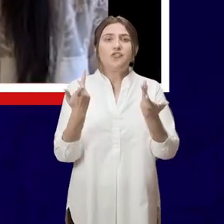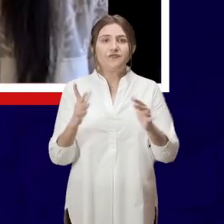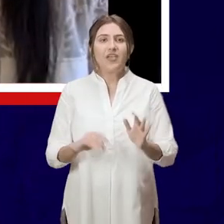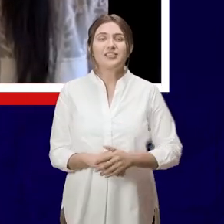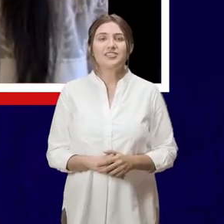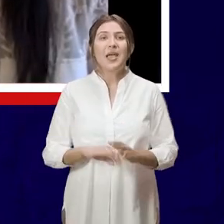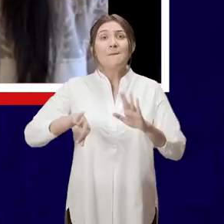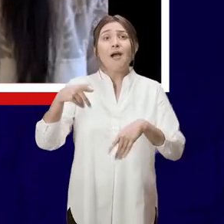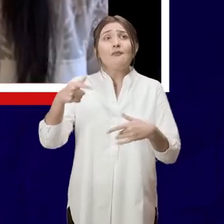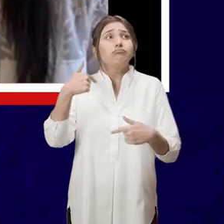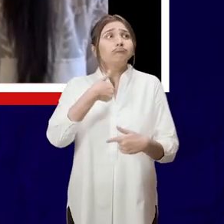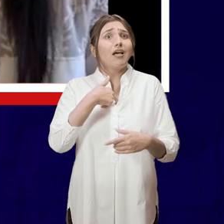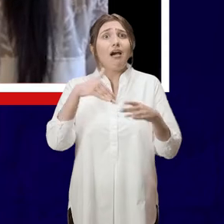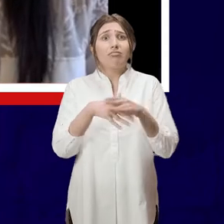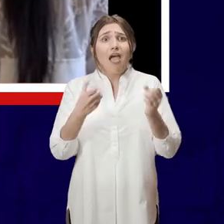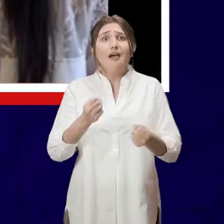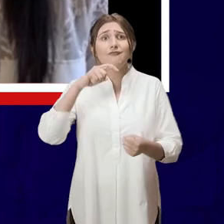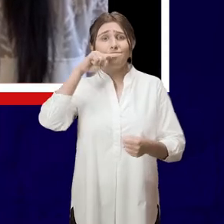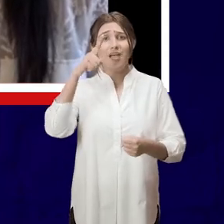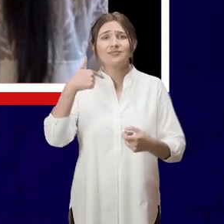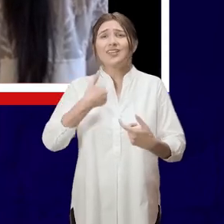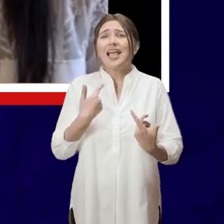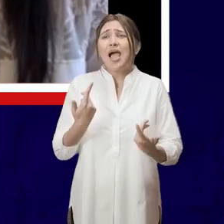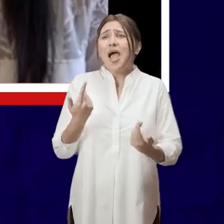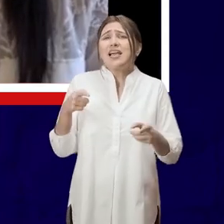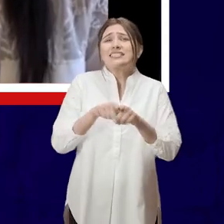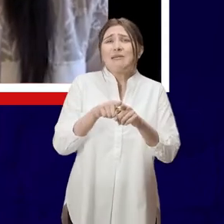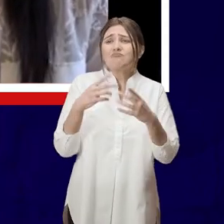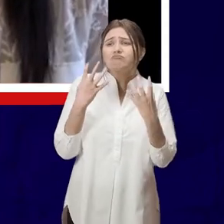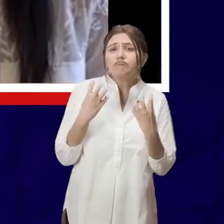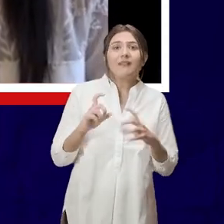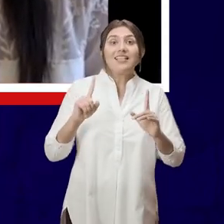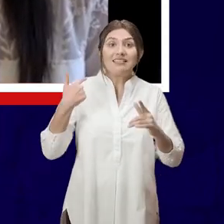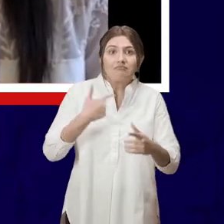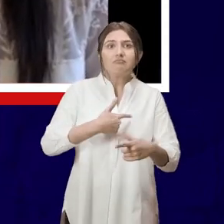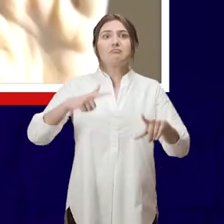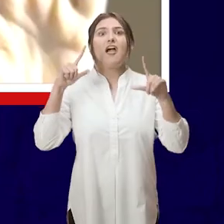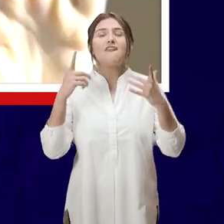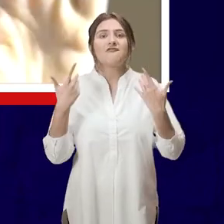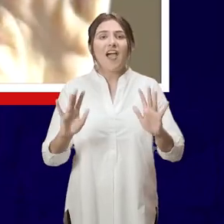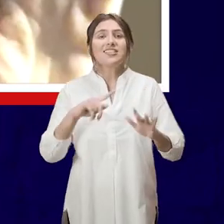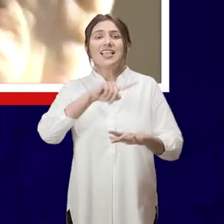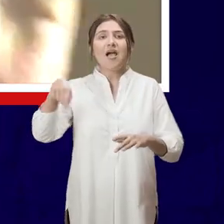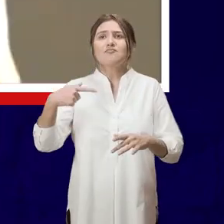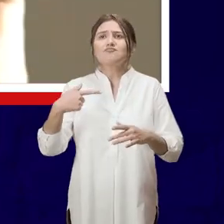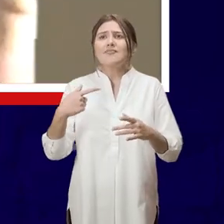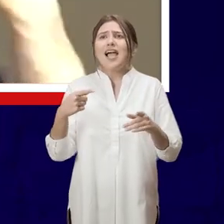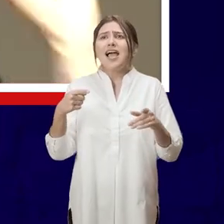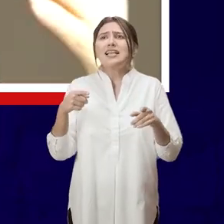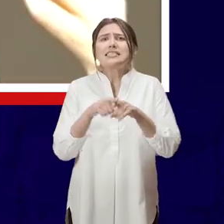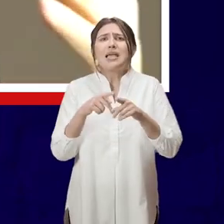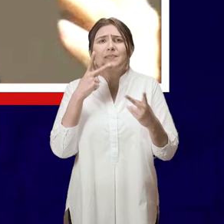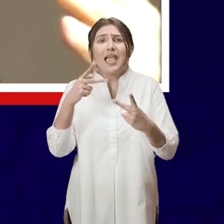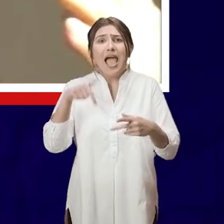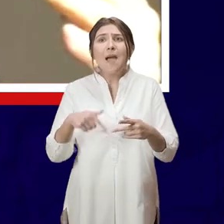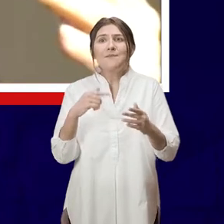had dignity. They were not sort of crouching and bent. Now they had backs were straight suddenly. And it really felt as if they were now sitting